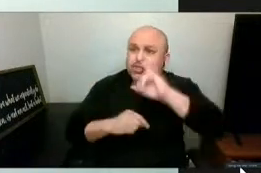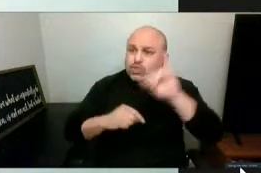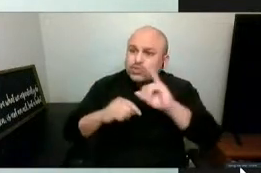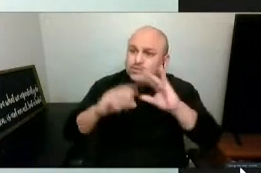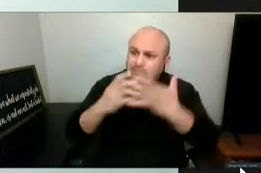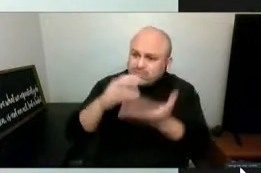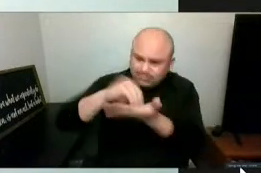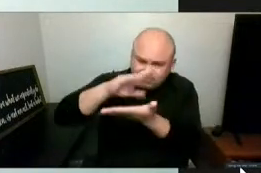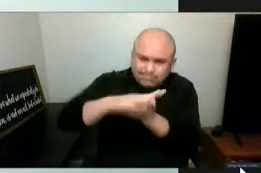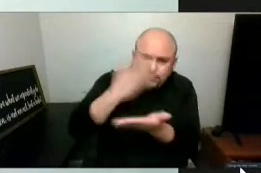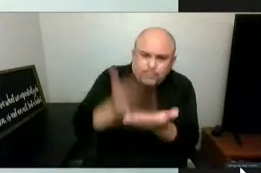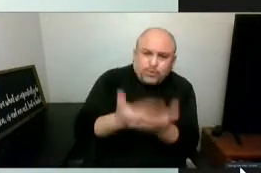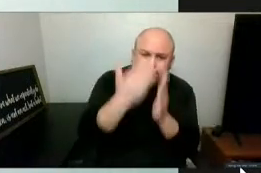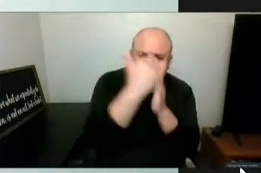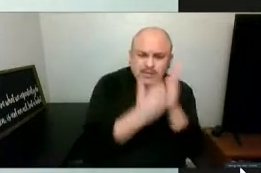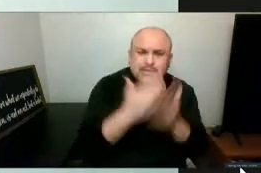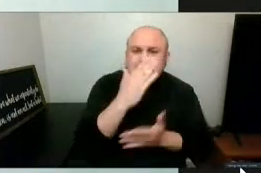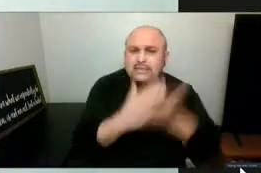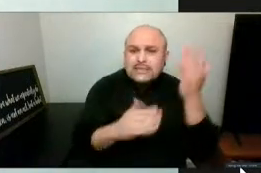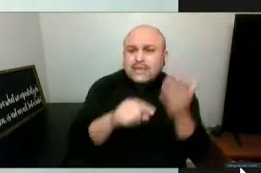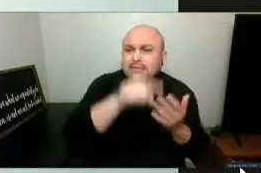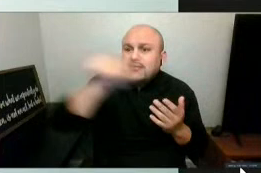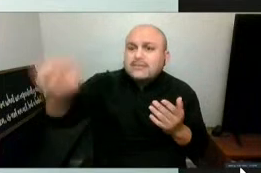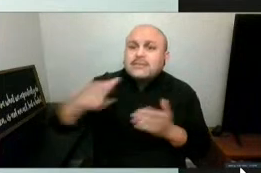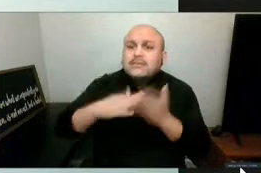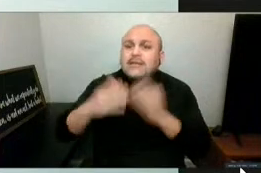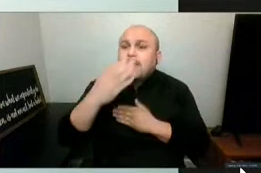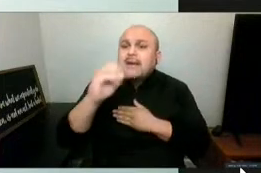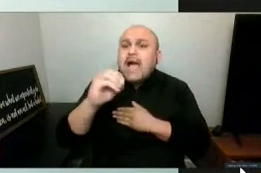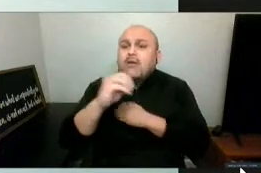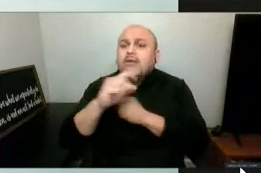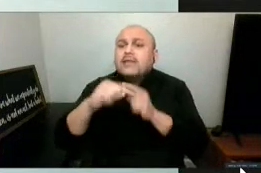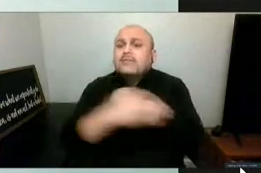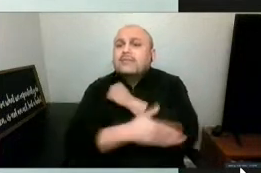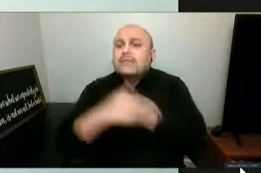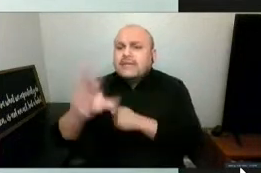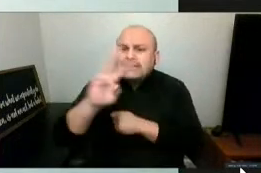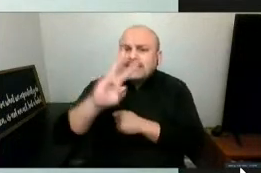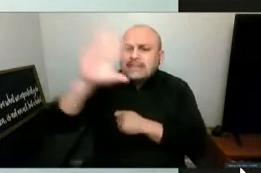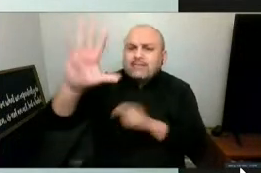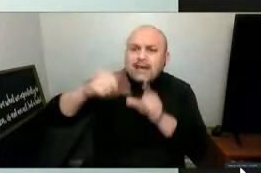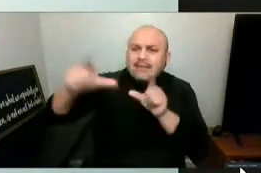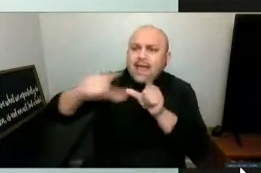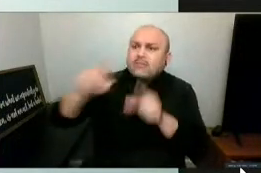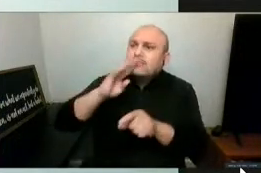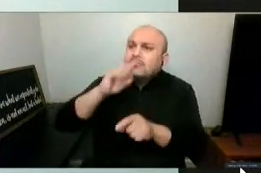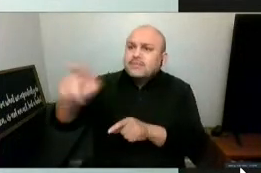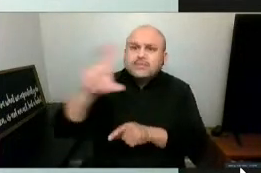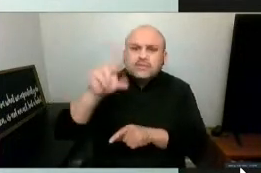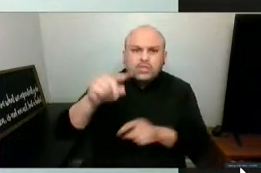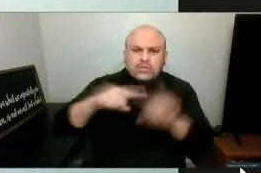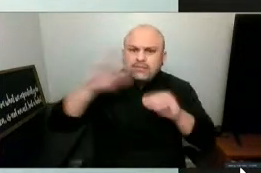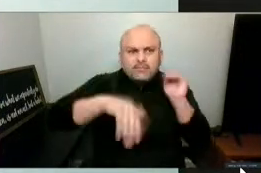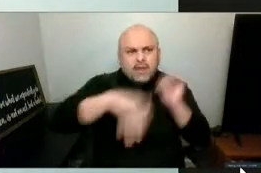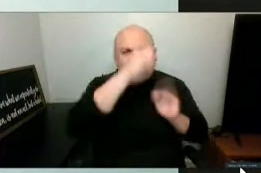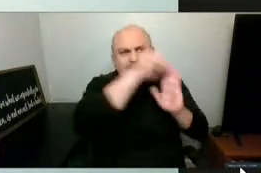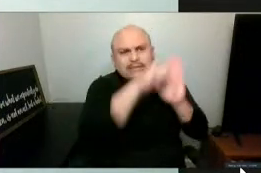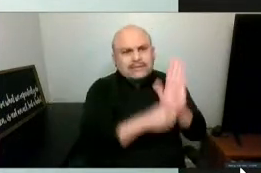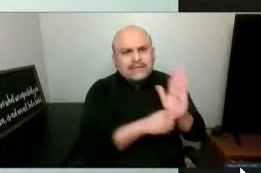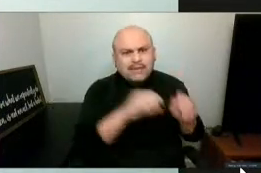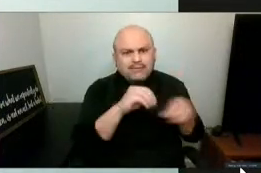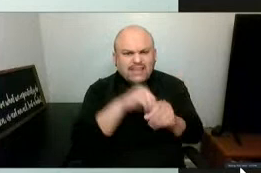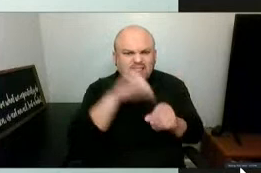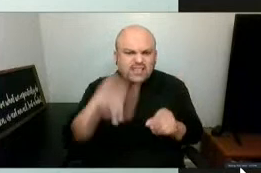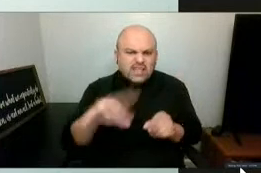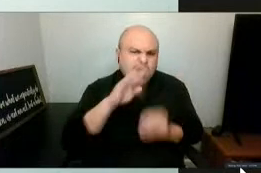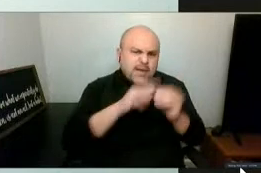In some counties of Connecticut, over 65 languages are spoken. We're no different from other states in this regard. And in some cases,